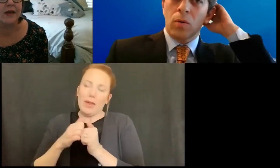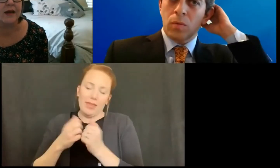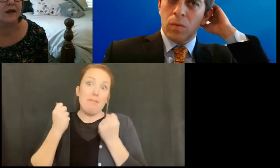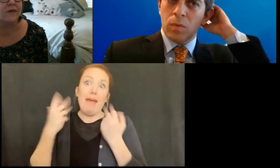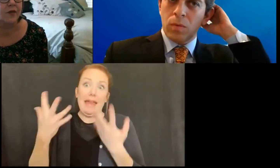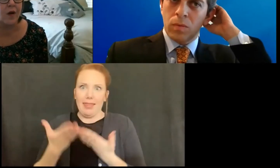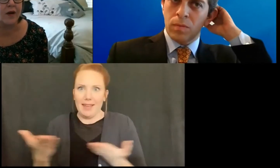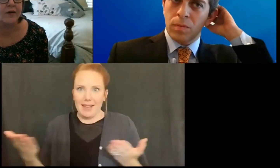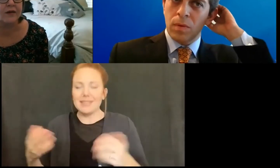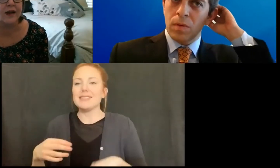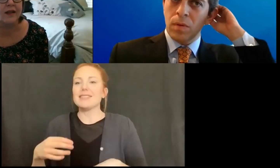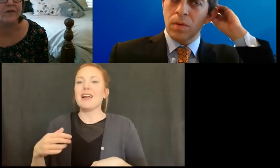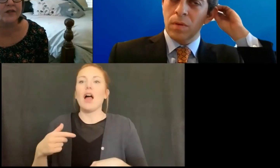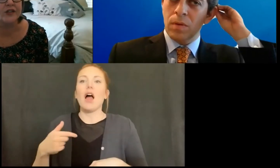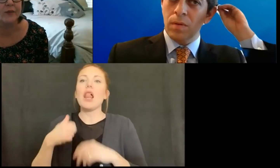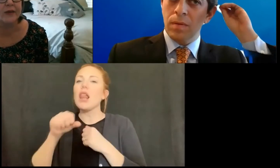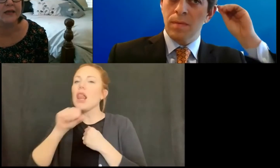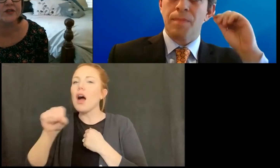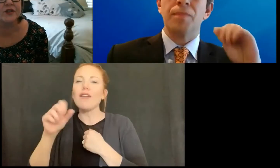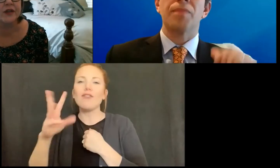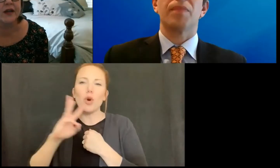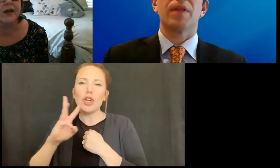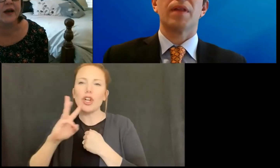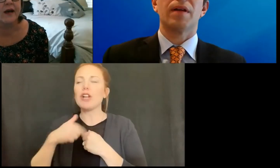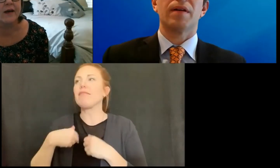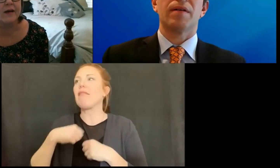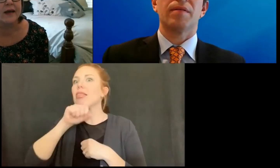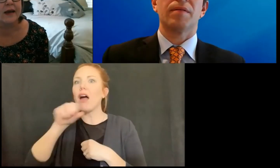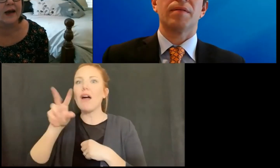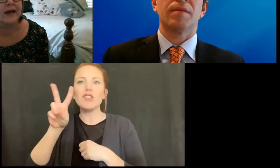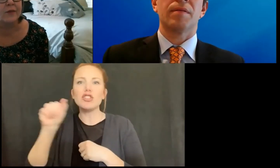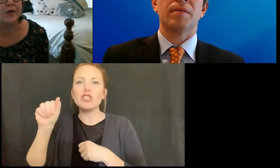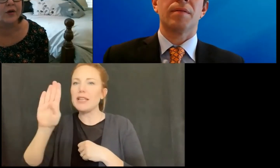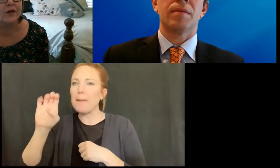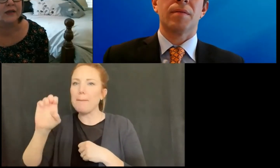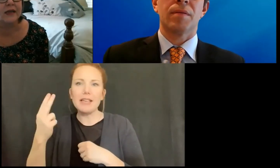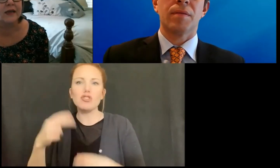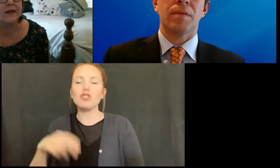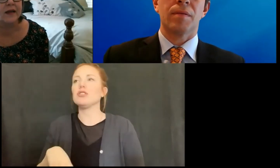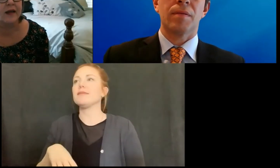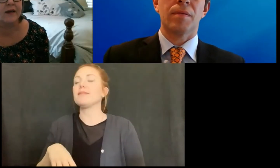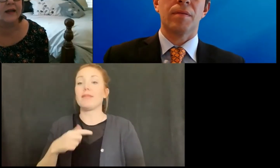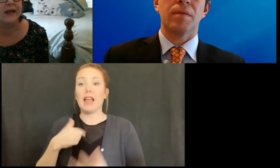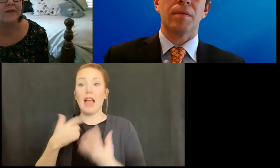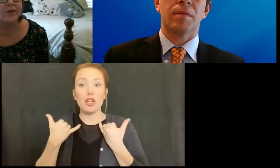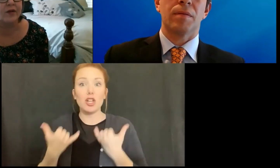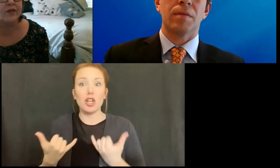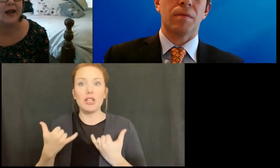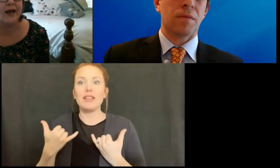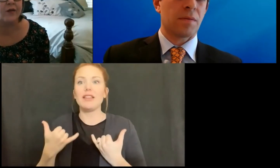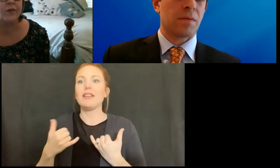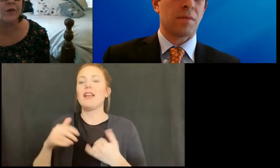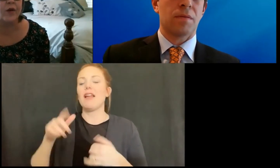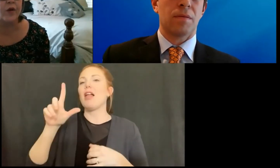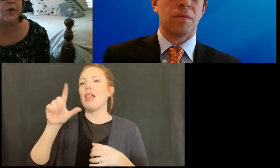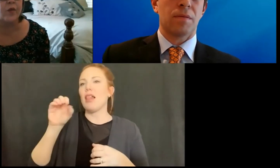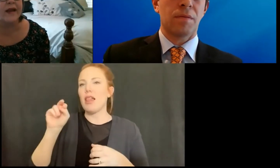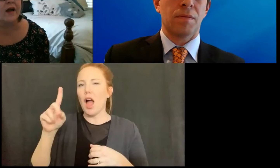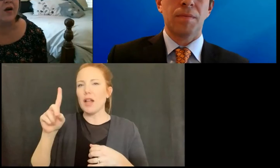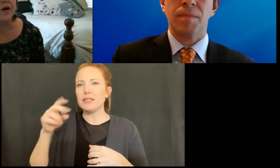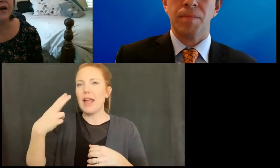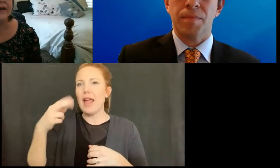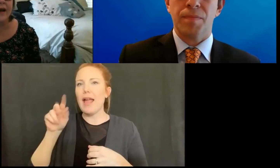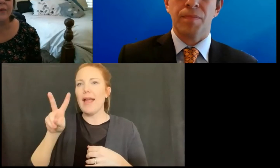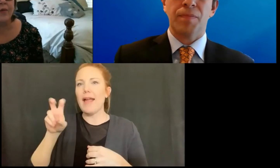And I love the water. I love Virginia Beach. And I am currently at Lynnhaven River now.